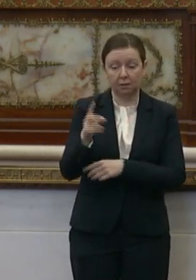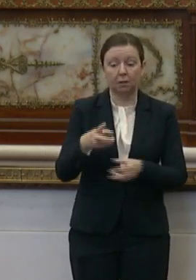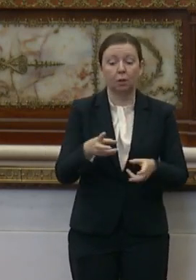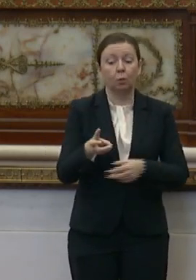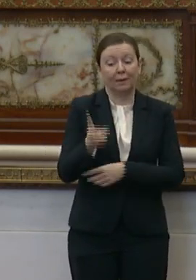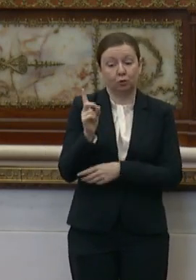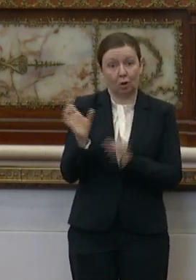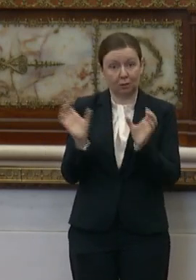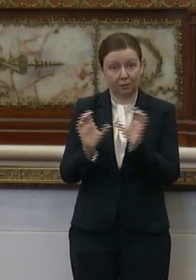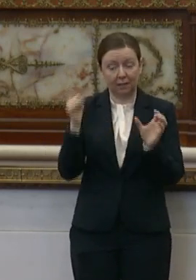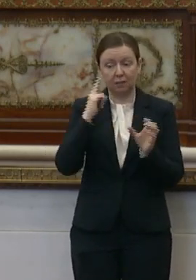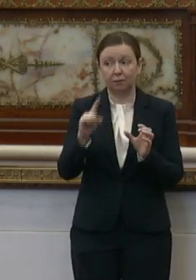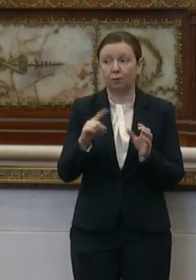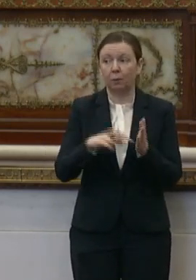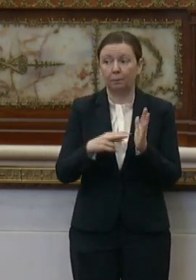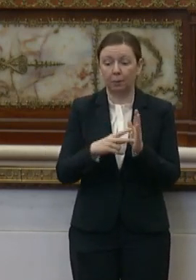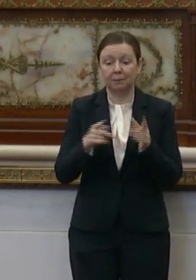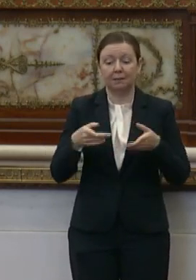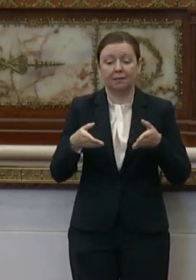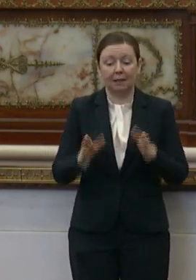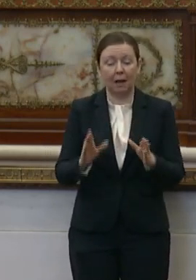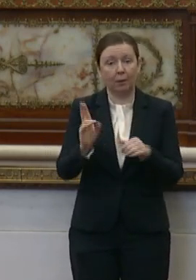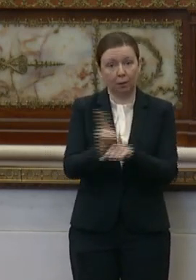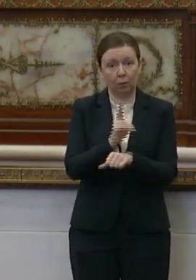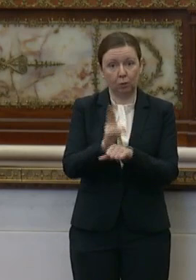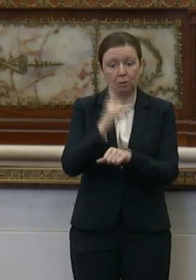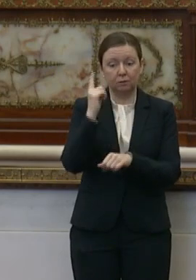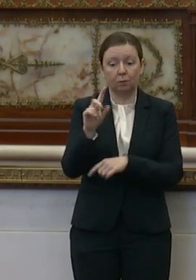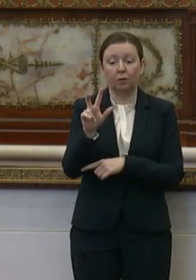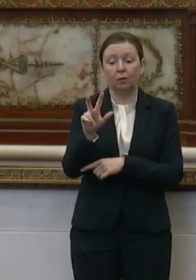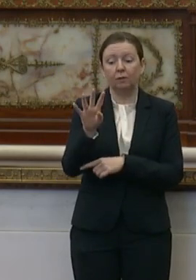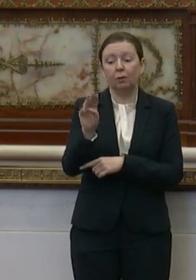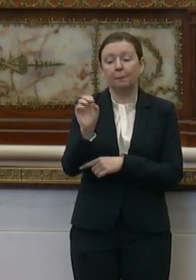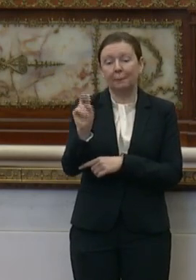Certification for purposes of allowing utilization of